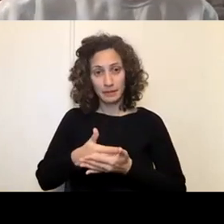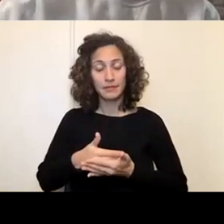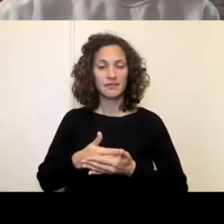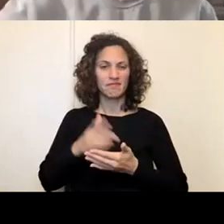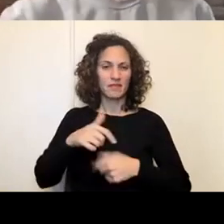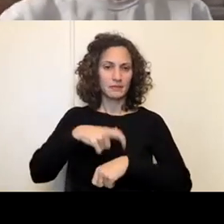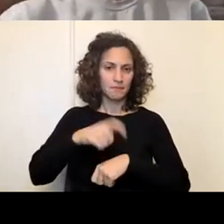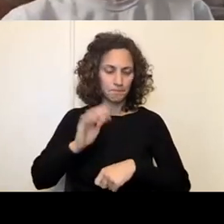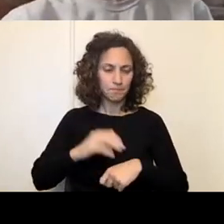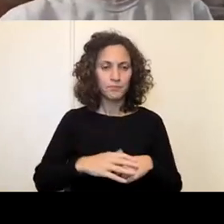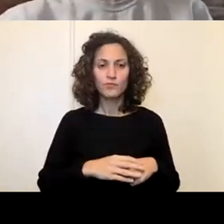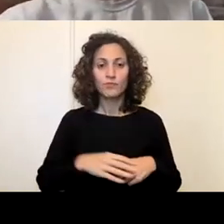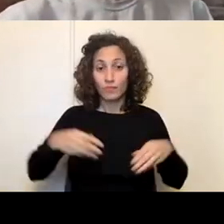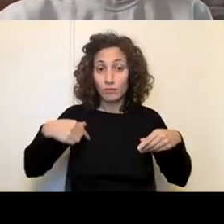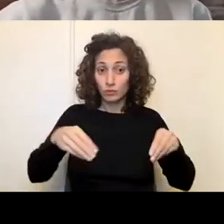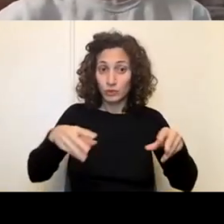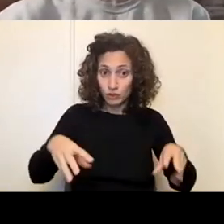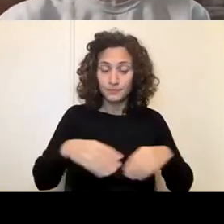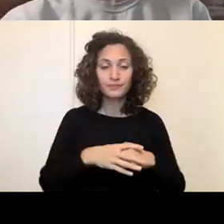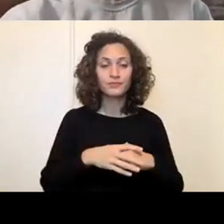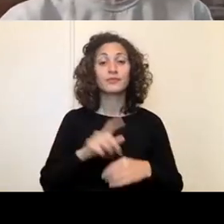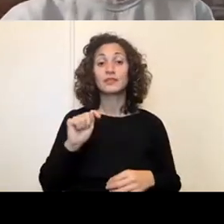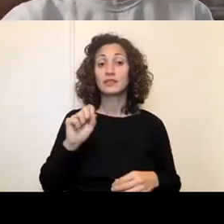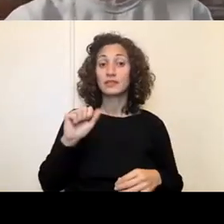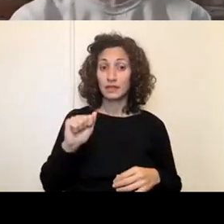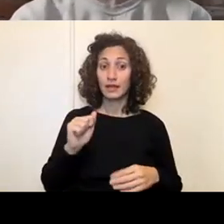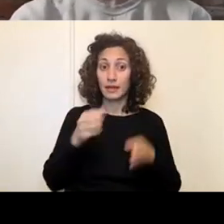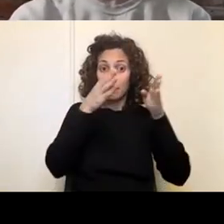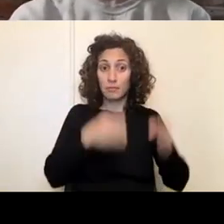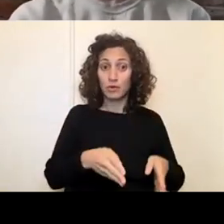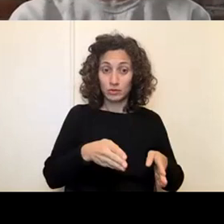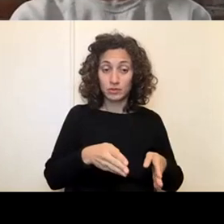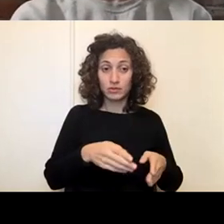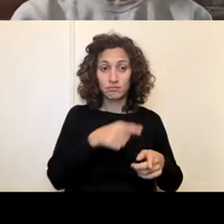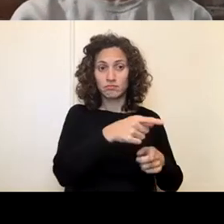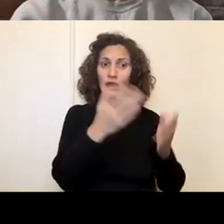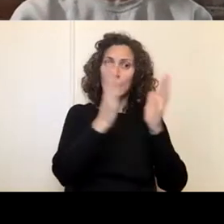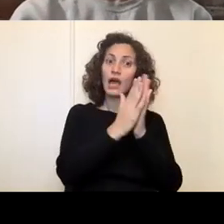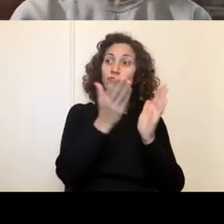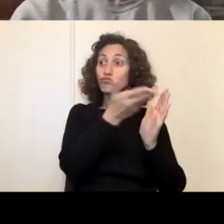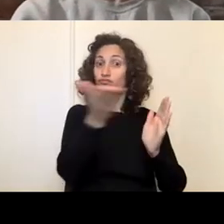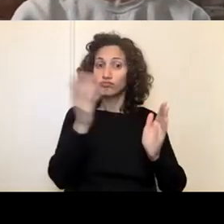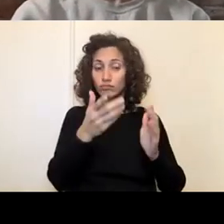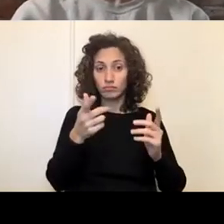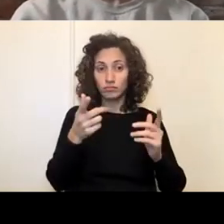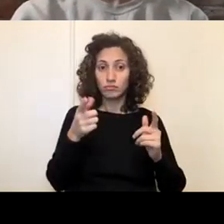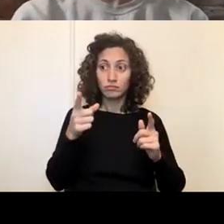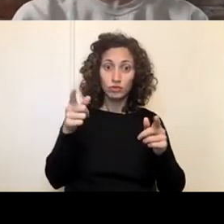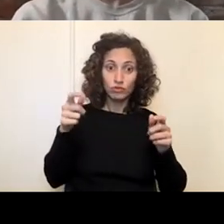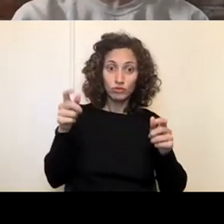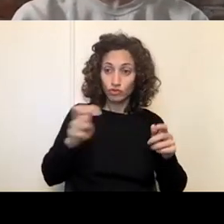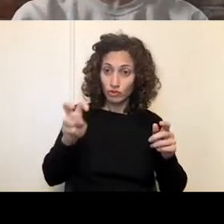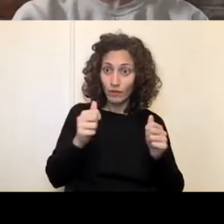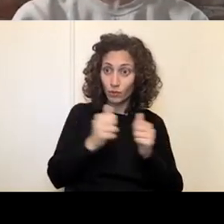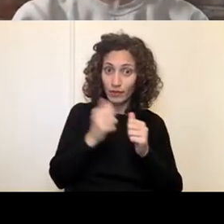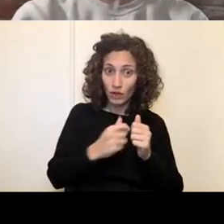I was in a wheelchair. The TSA agent, when, because they asked if anyone was with you, traveling with you. And I was like,